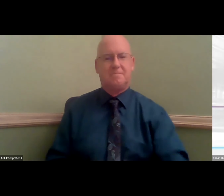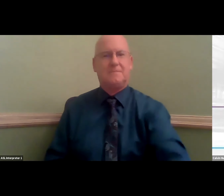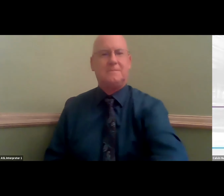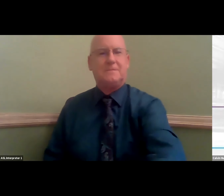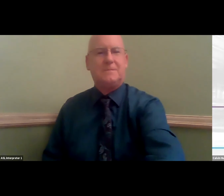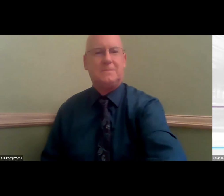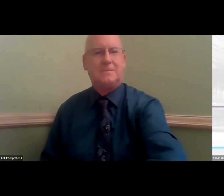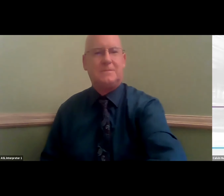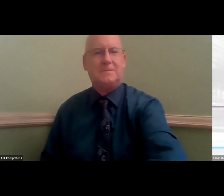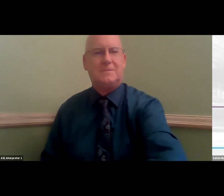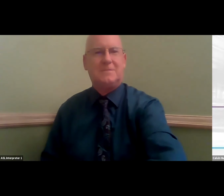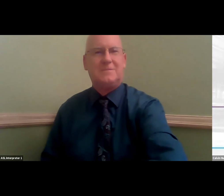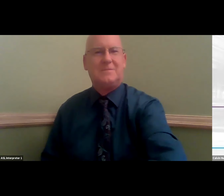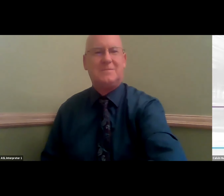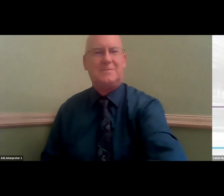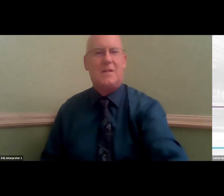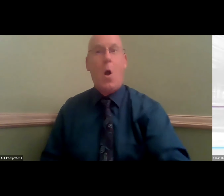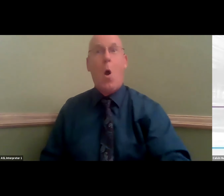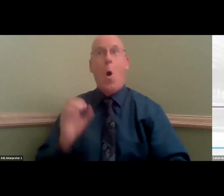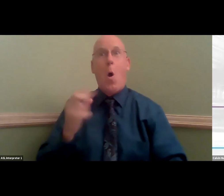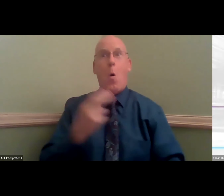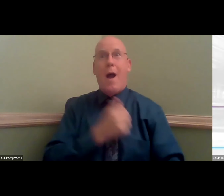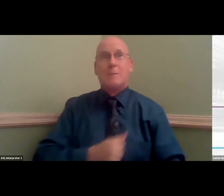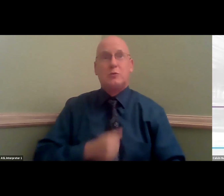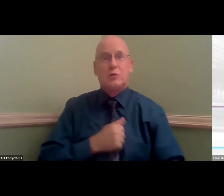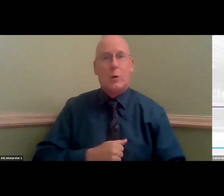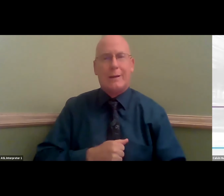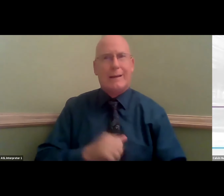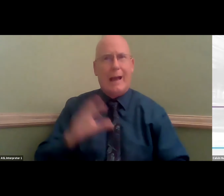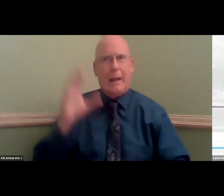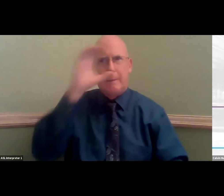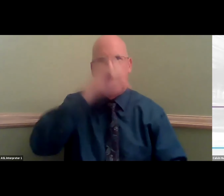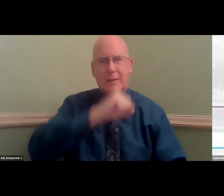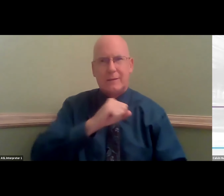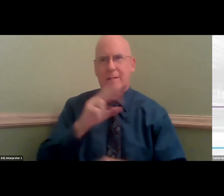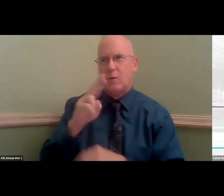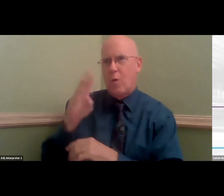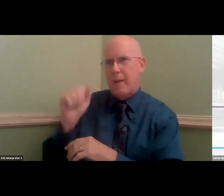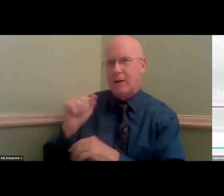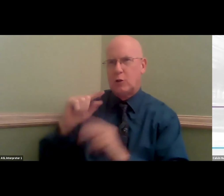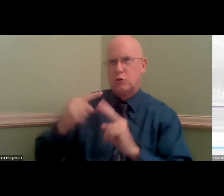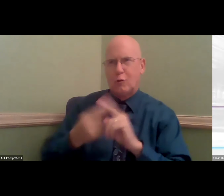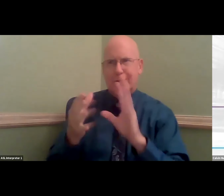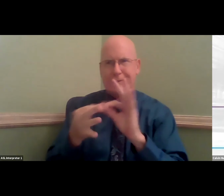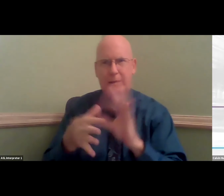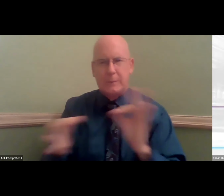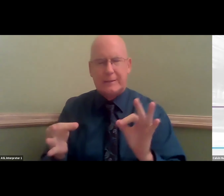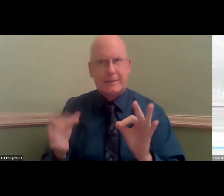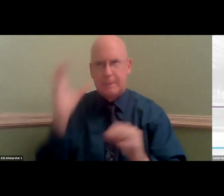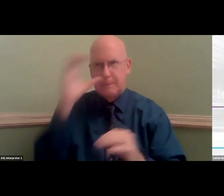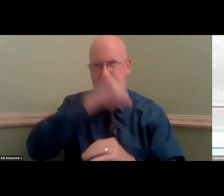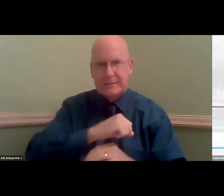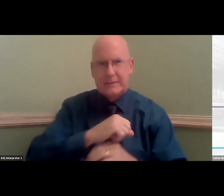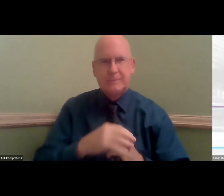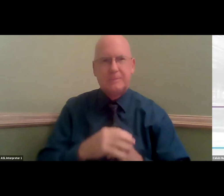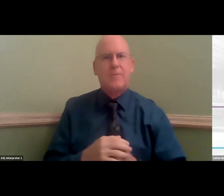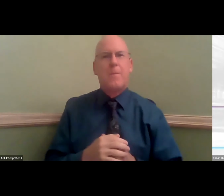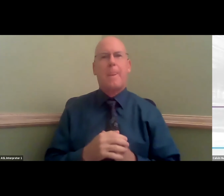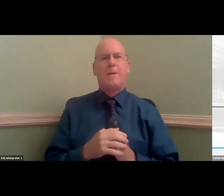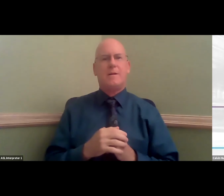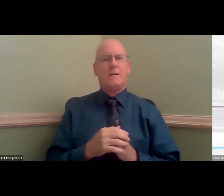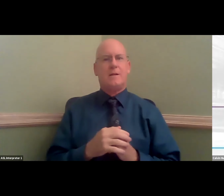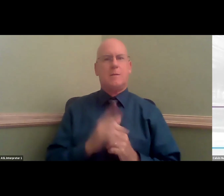begin. Oh, okay, I'm sorry. I didn't hear Rebecca's opening statement. Let me make sure